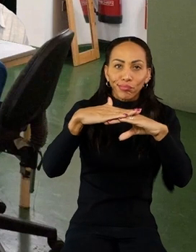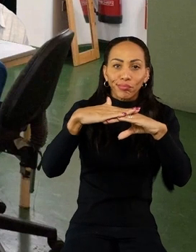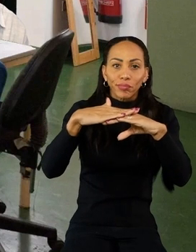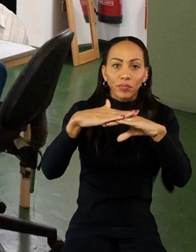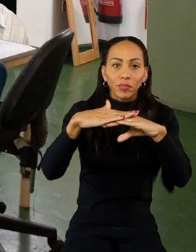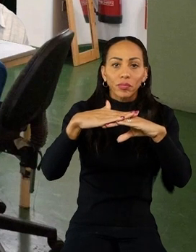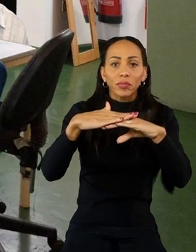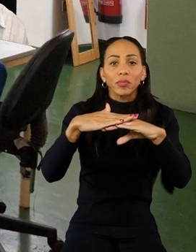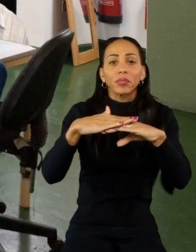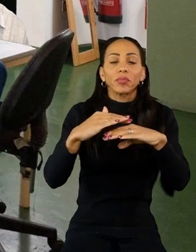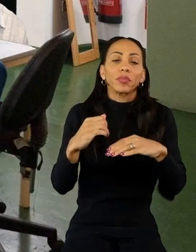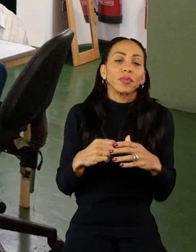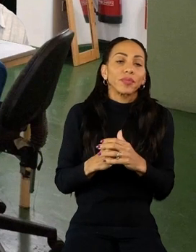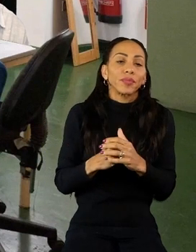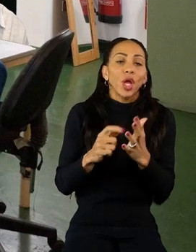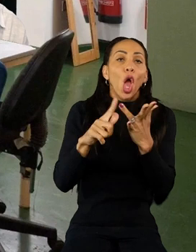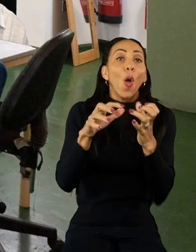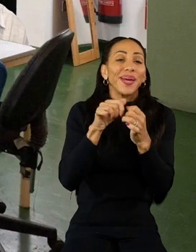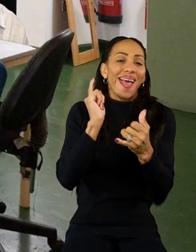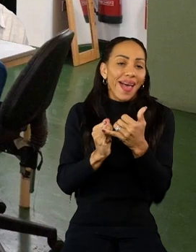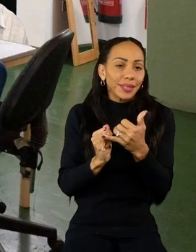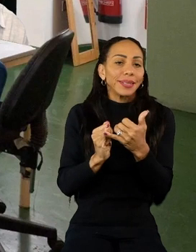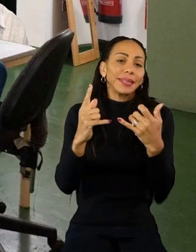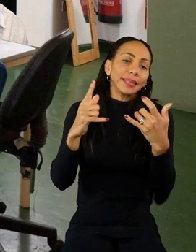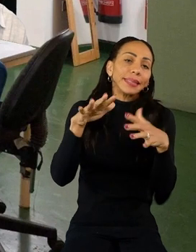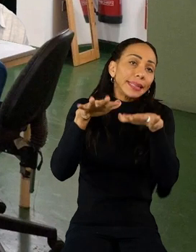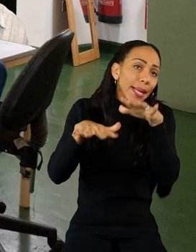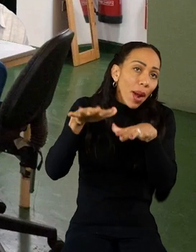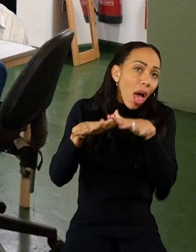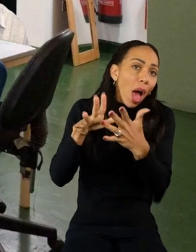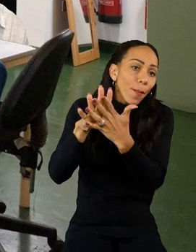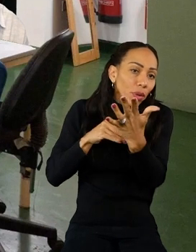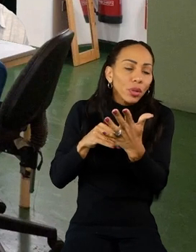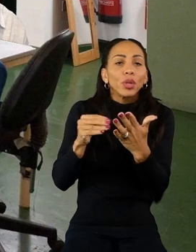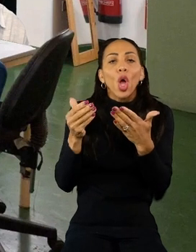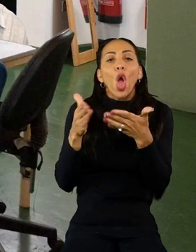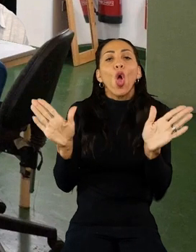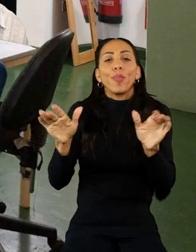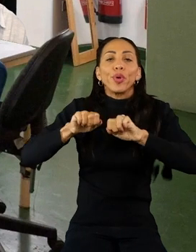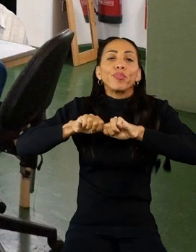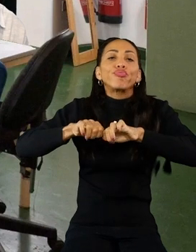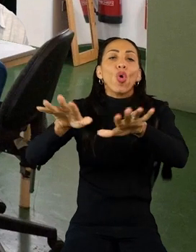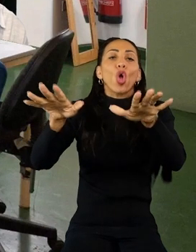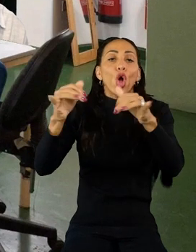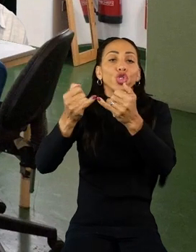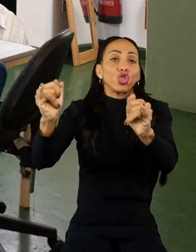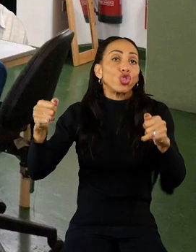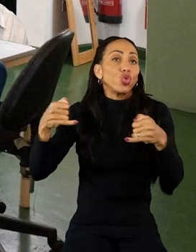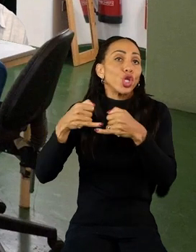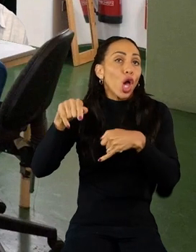So to do those slightly more video effects, you have to combine other bits of software. But vMix, OBS is a similar kind of